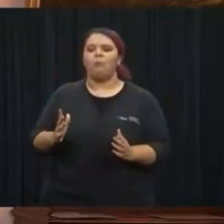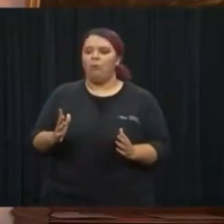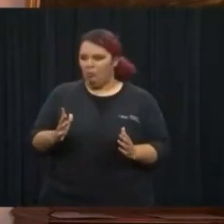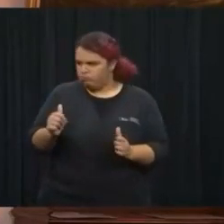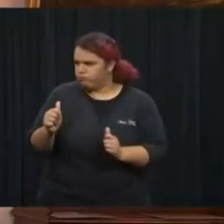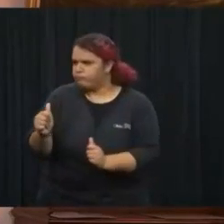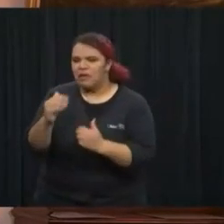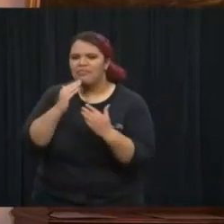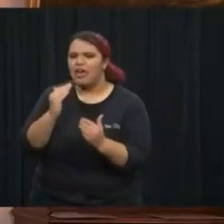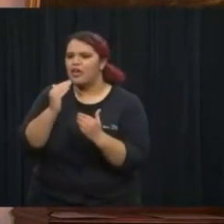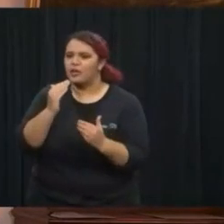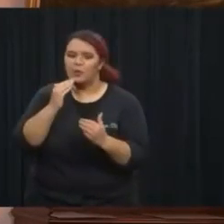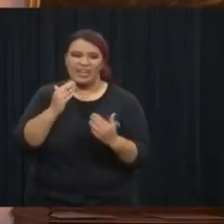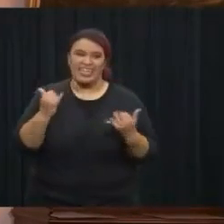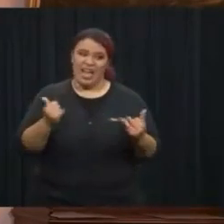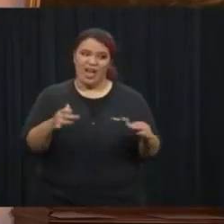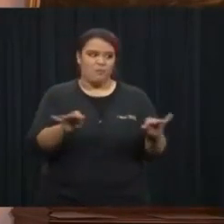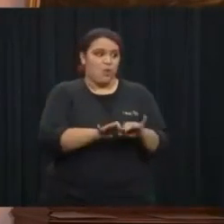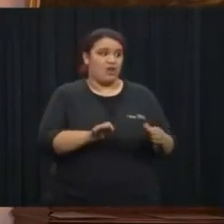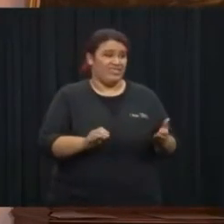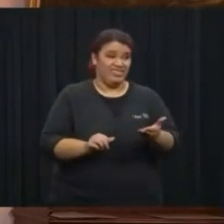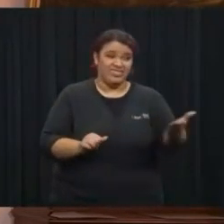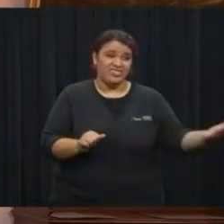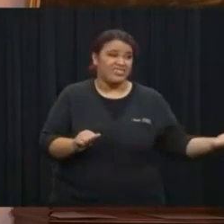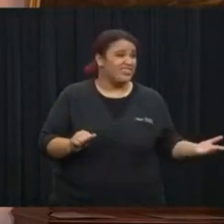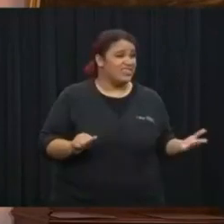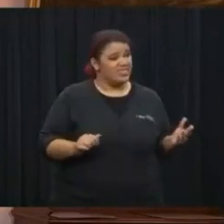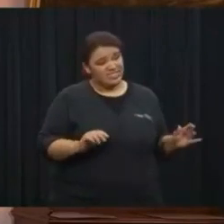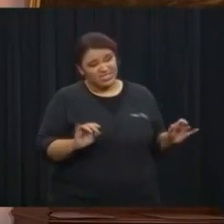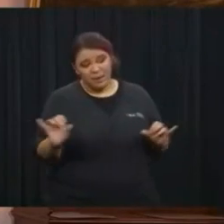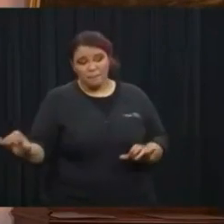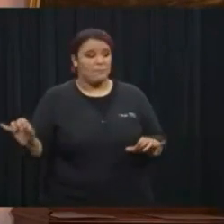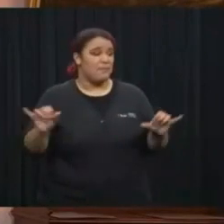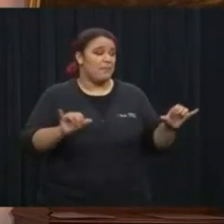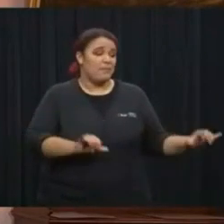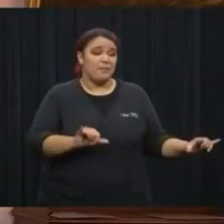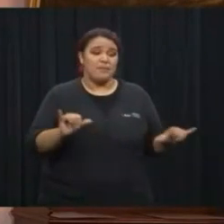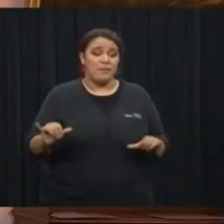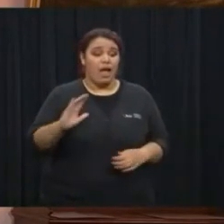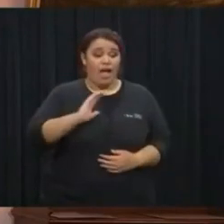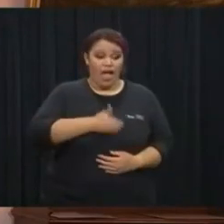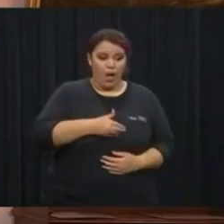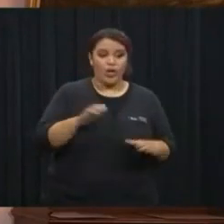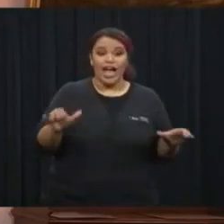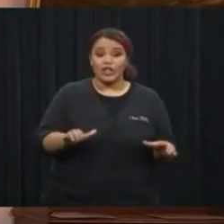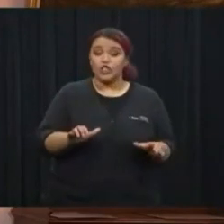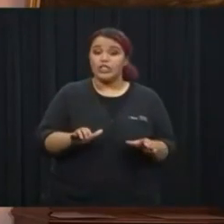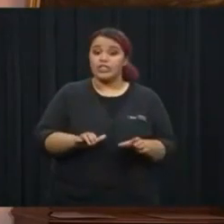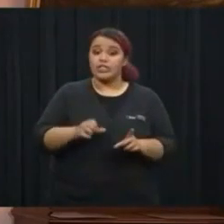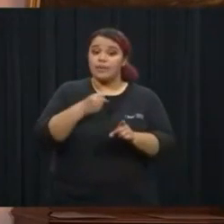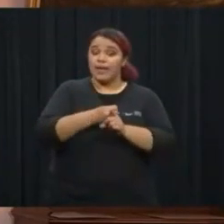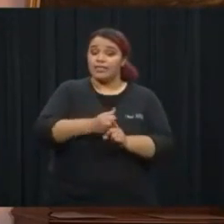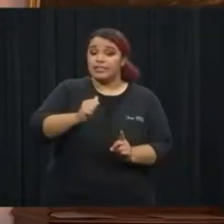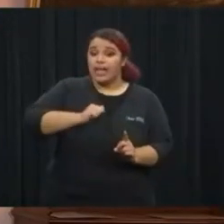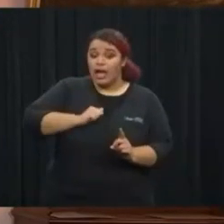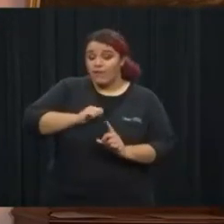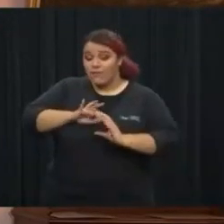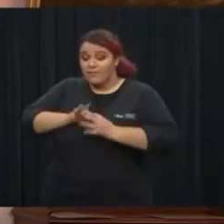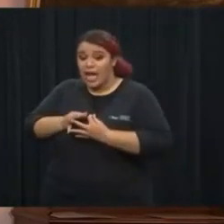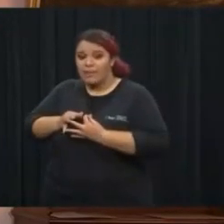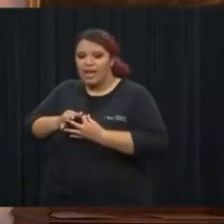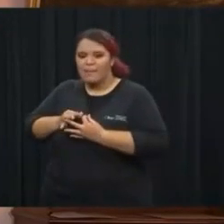that they're still open. There's still a lot of people at work, about why those places are still open. Are there going to be any more orders to maybe control some of